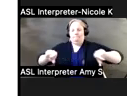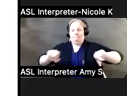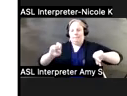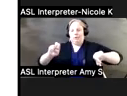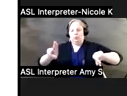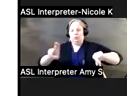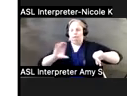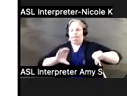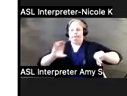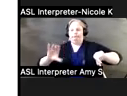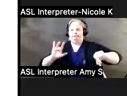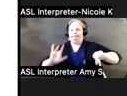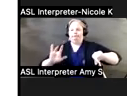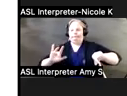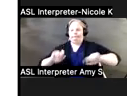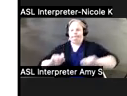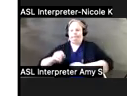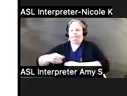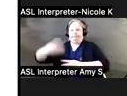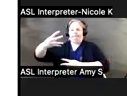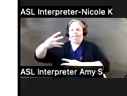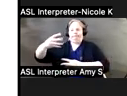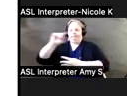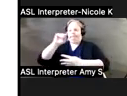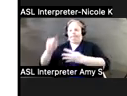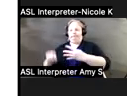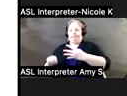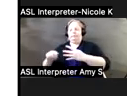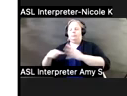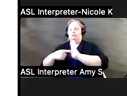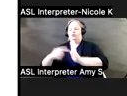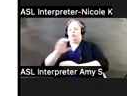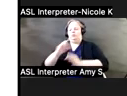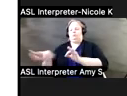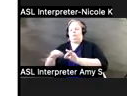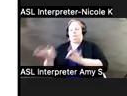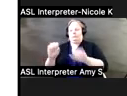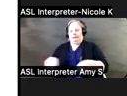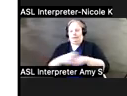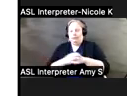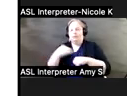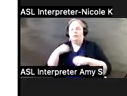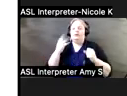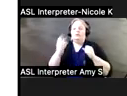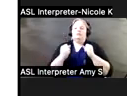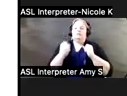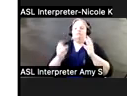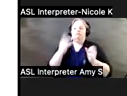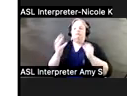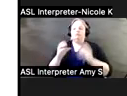or the three dots, it shall bring up your options to show captions. We do have sign language